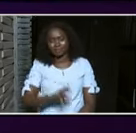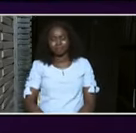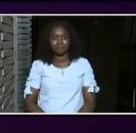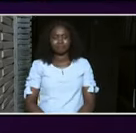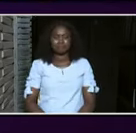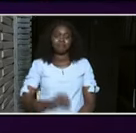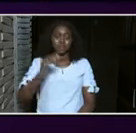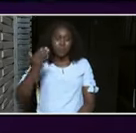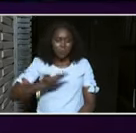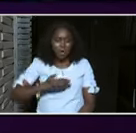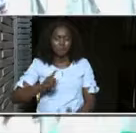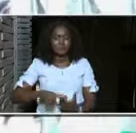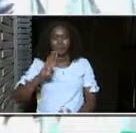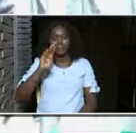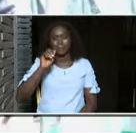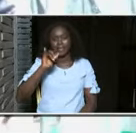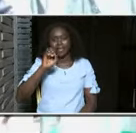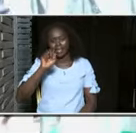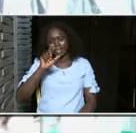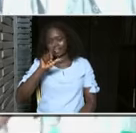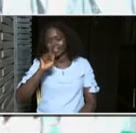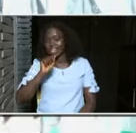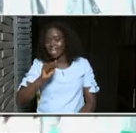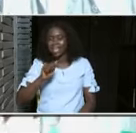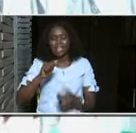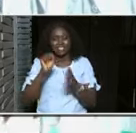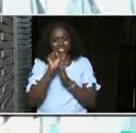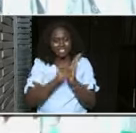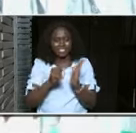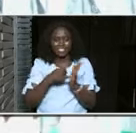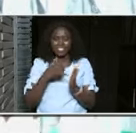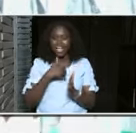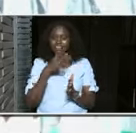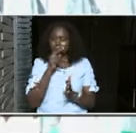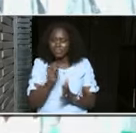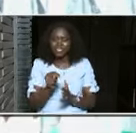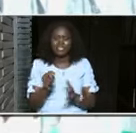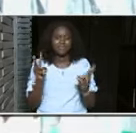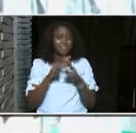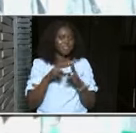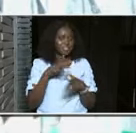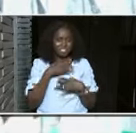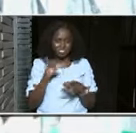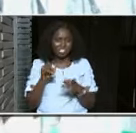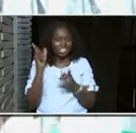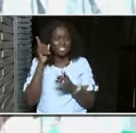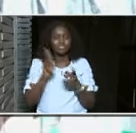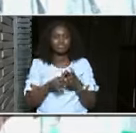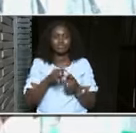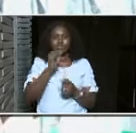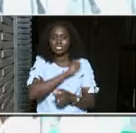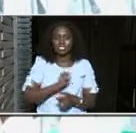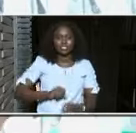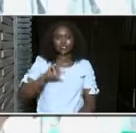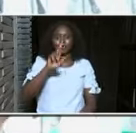Welcome to Bayelsa State. It's been very interesting listening to Senator Rabiu Kwankwaso, and